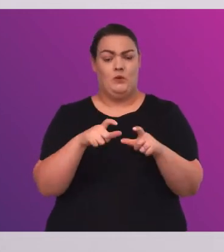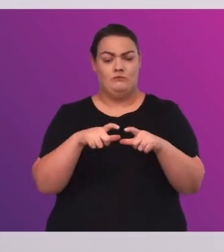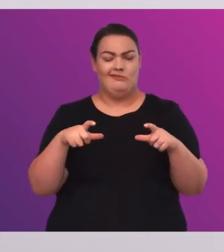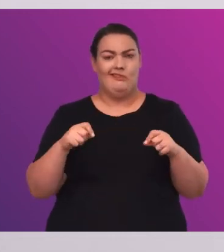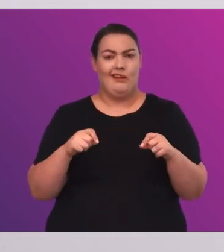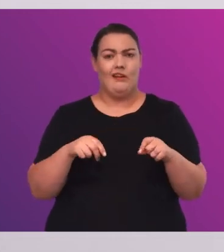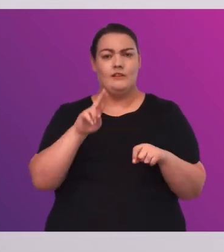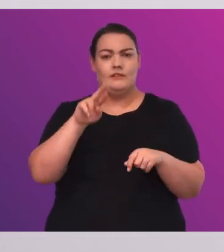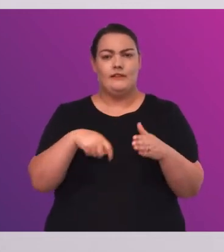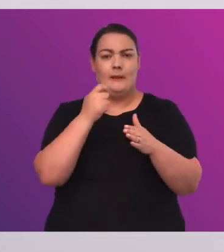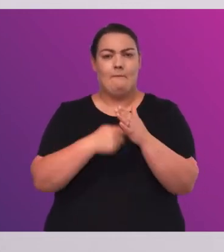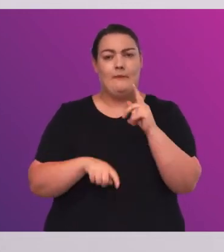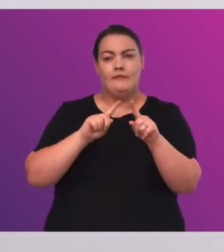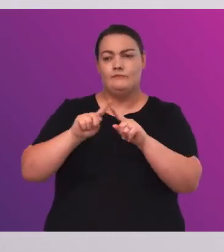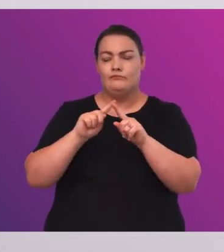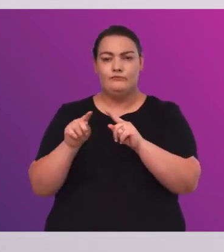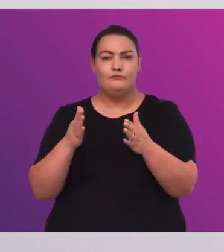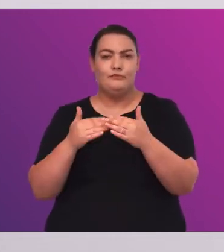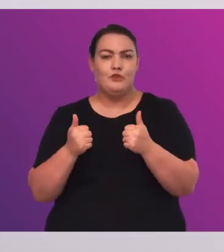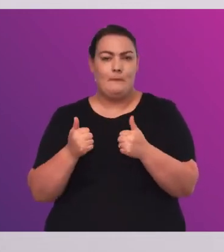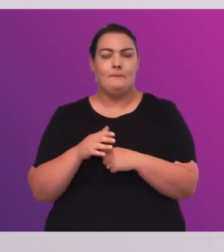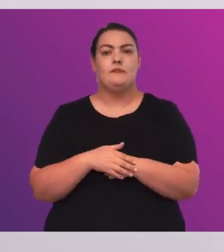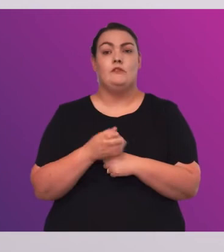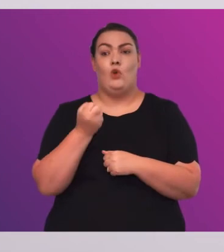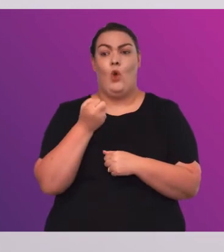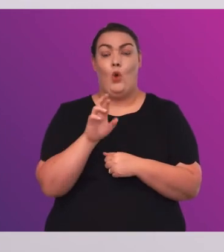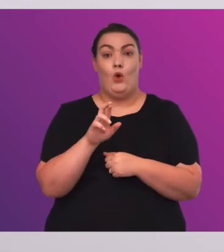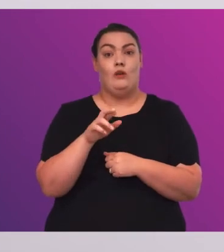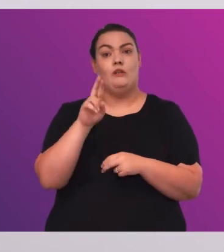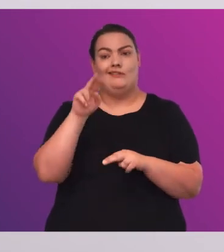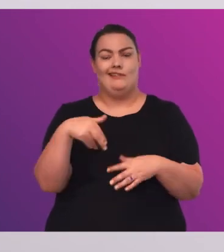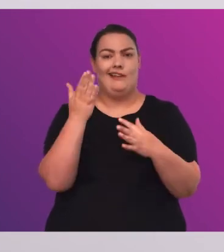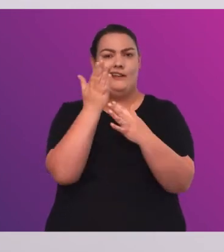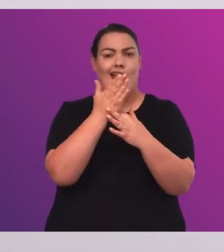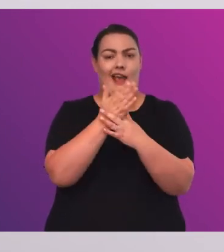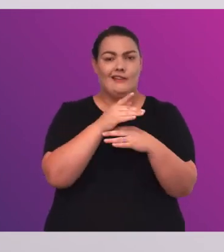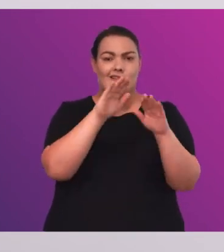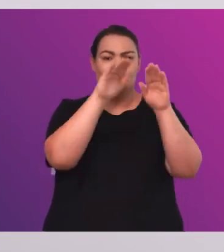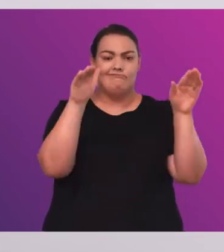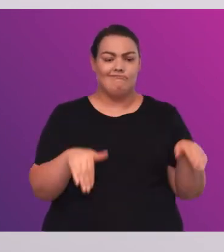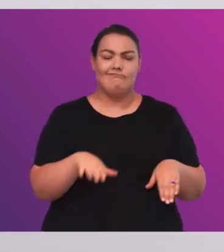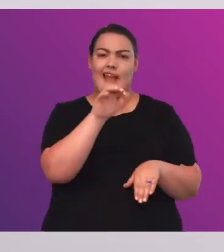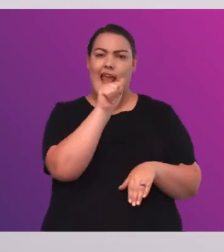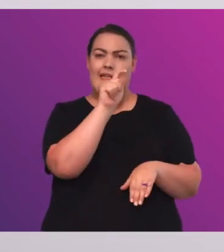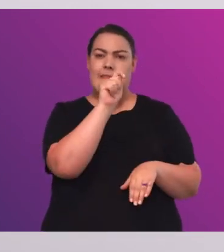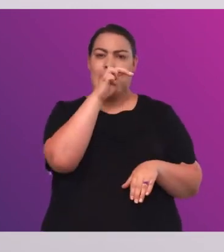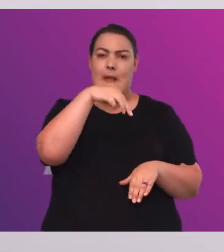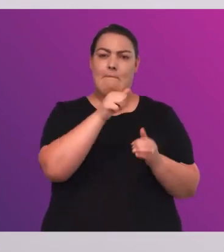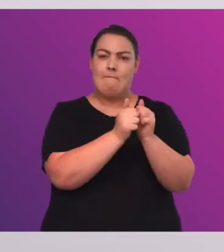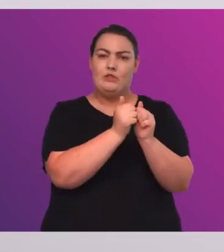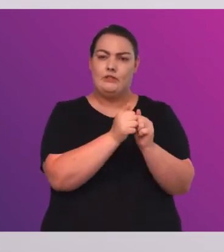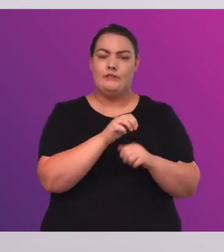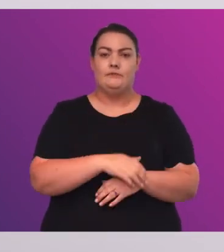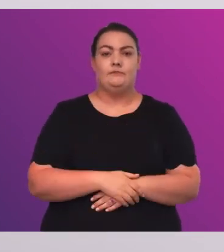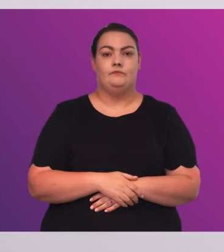in shops or to take cash from an ATM machine. When using your card, always